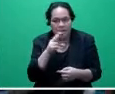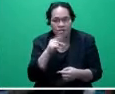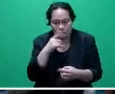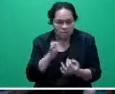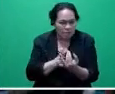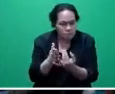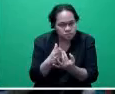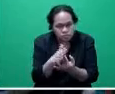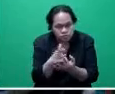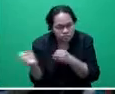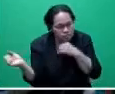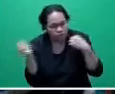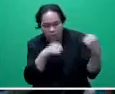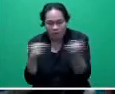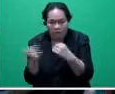a storm